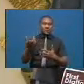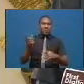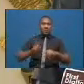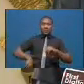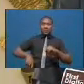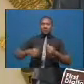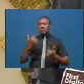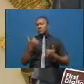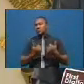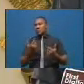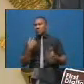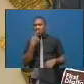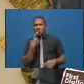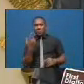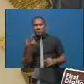afford.